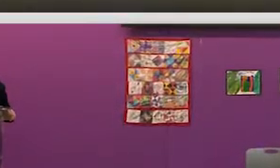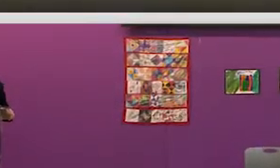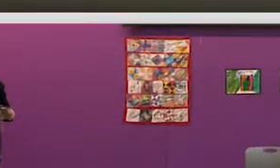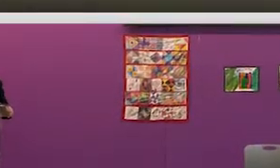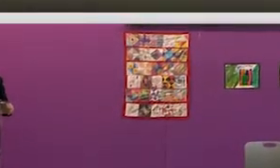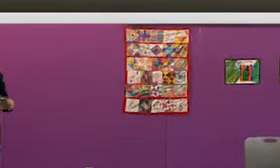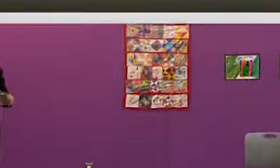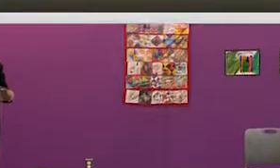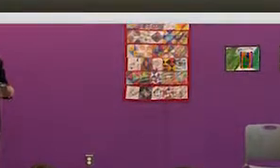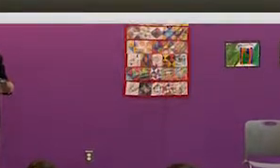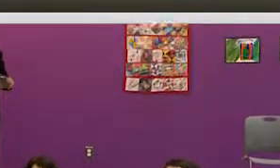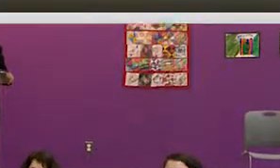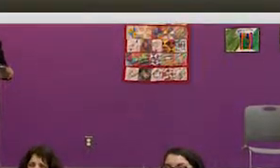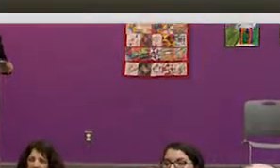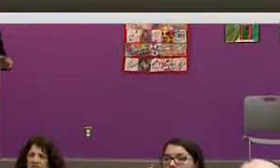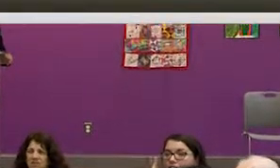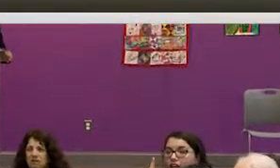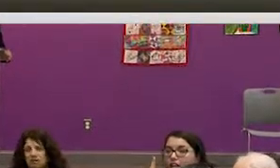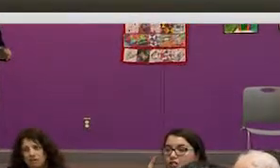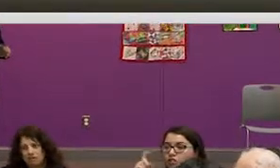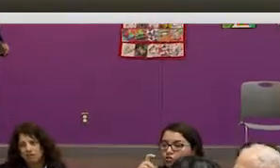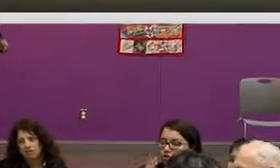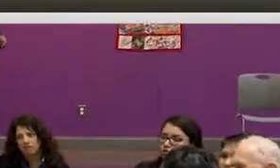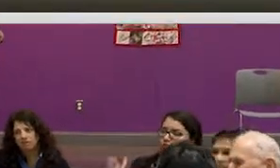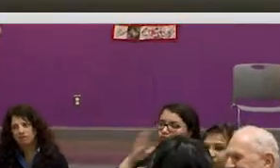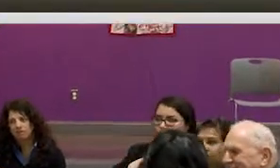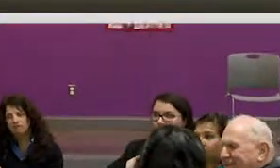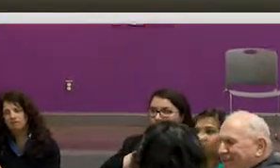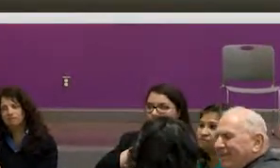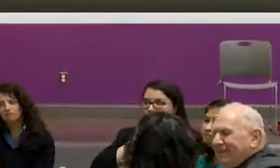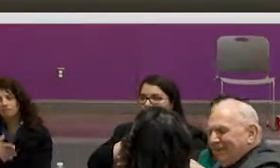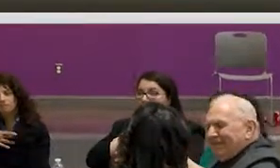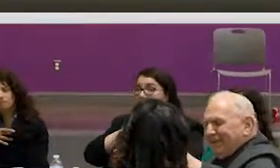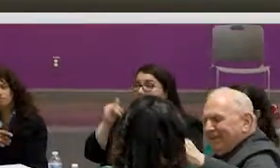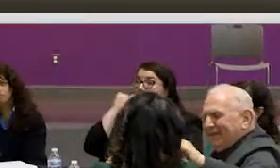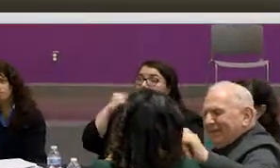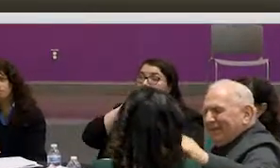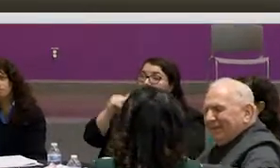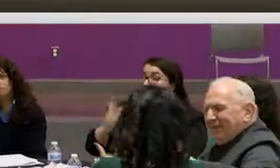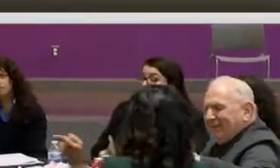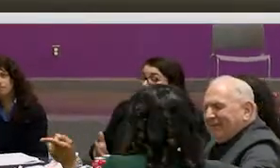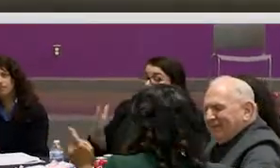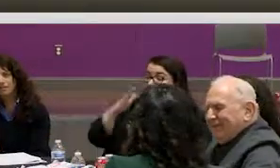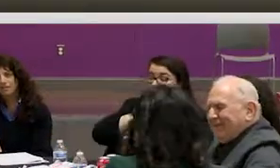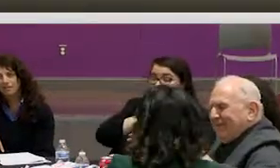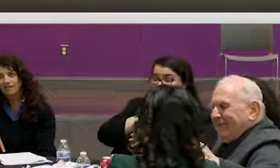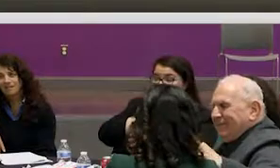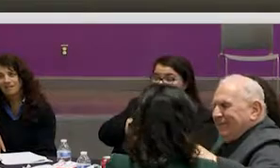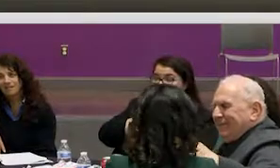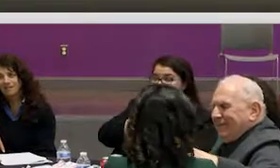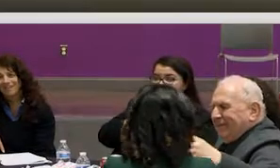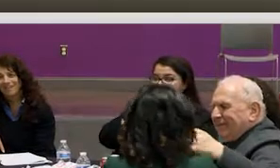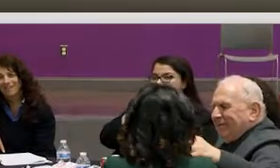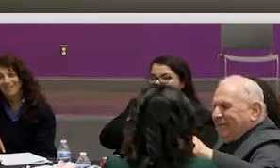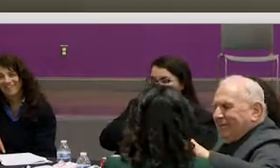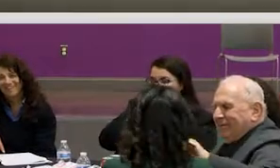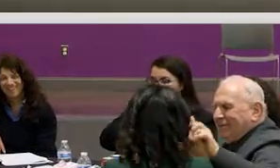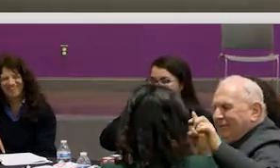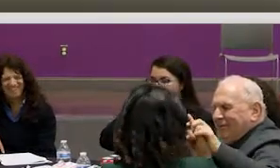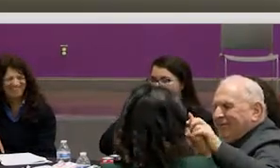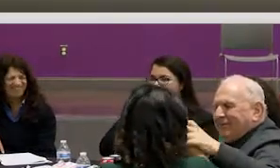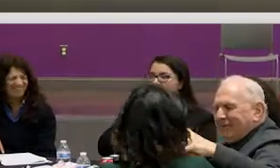why education should be #1 on your list. It is not at the top of your list for any wrong reason. So please, we